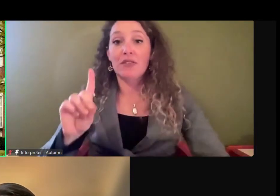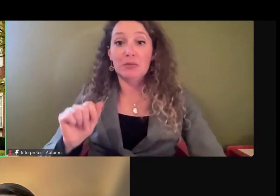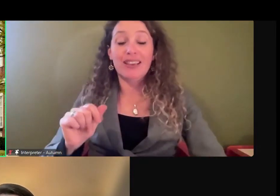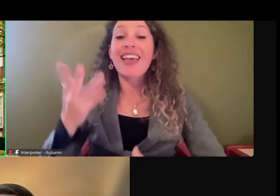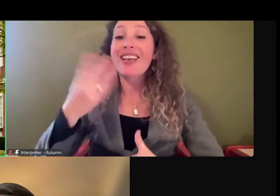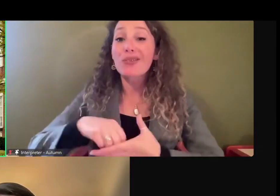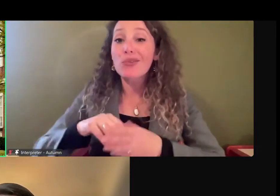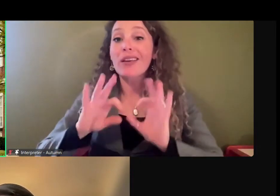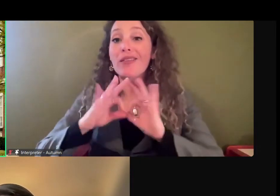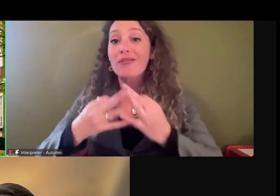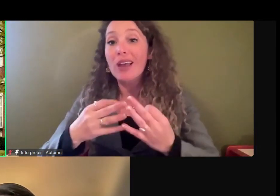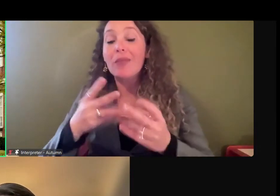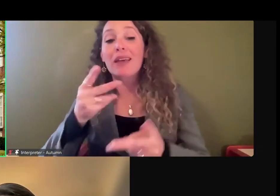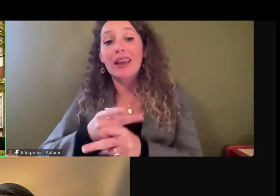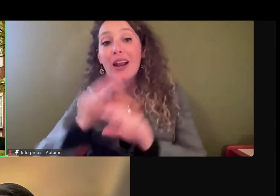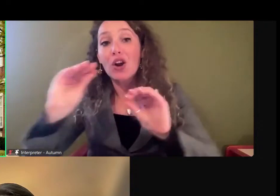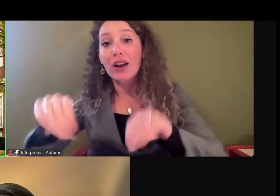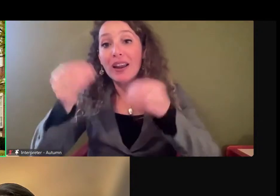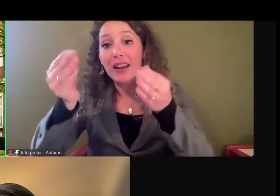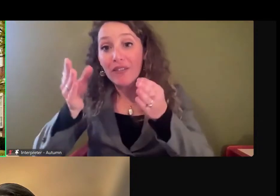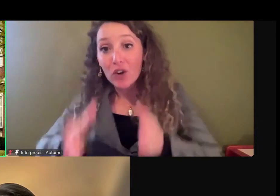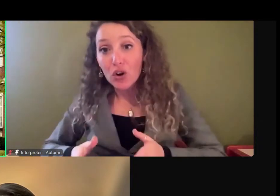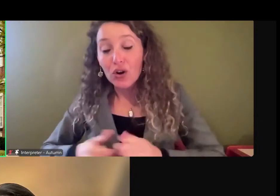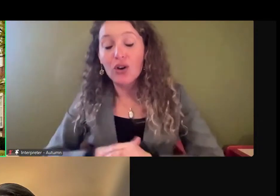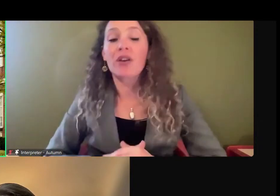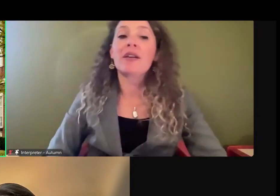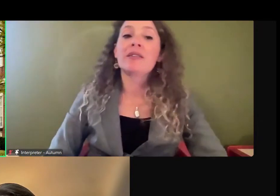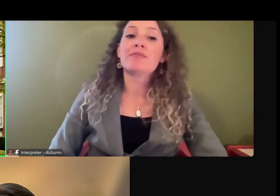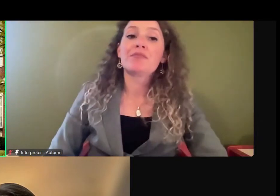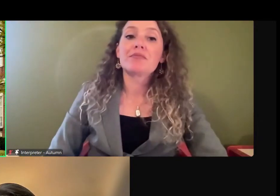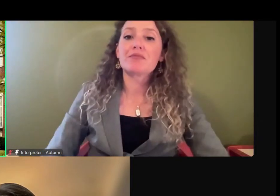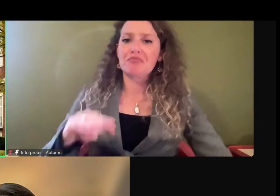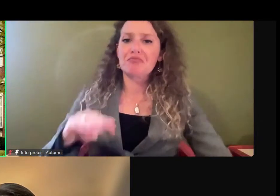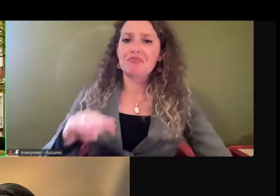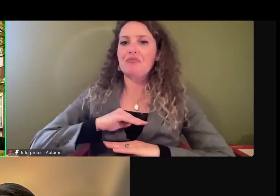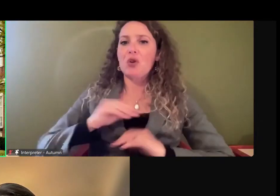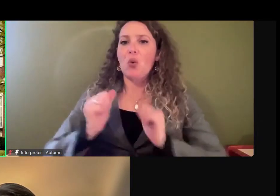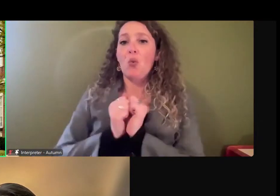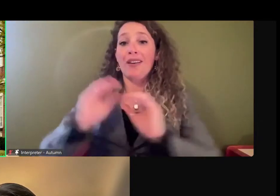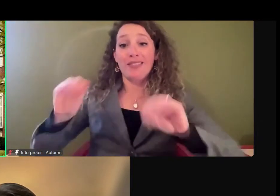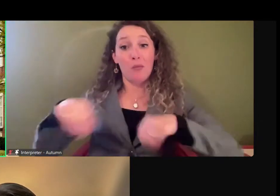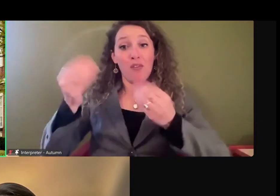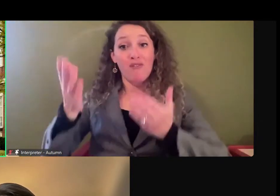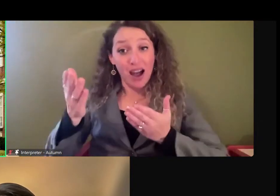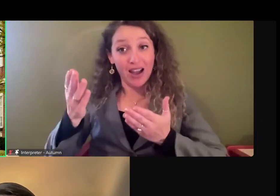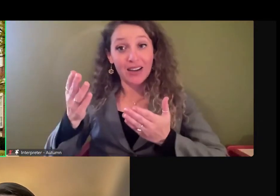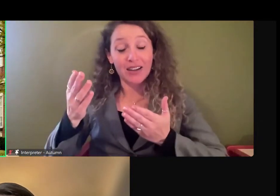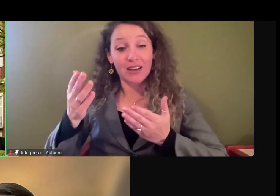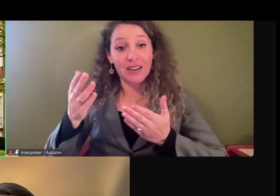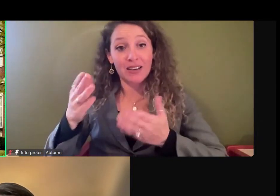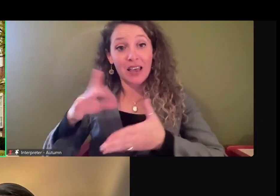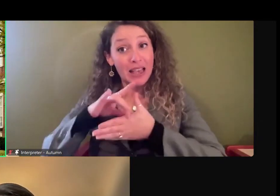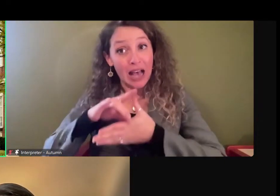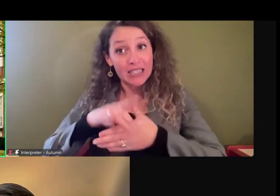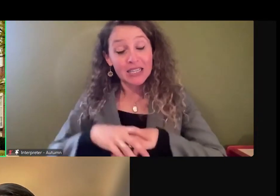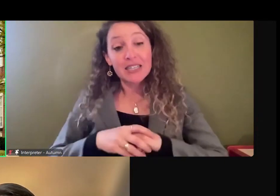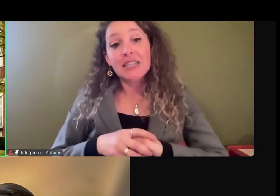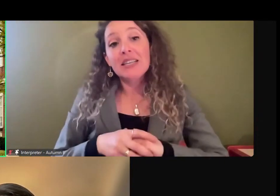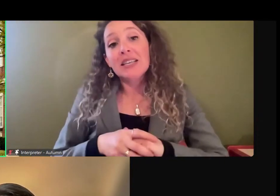caregivers. They really are satisfied with the provided content, and they really want to learn more